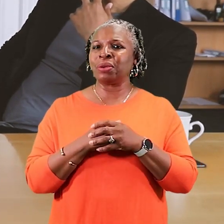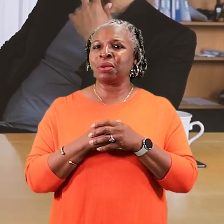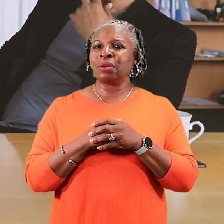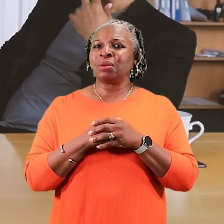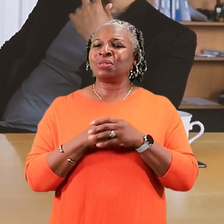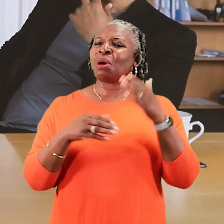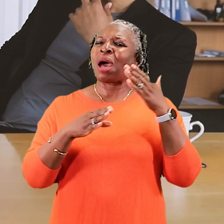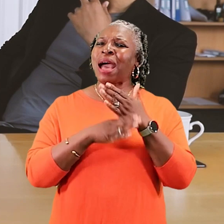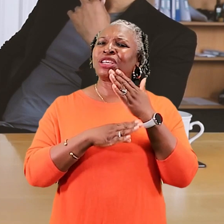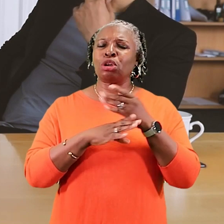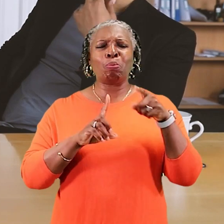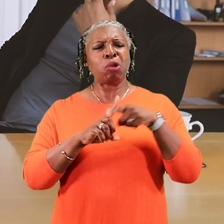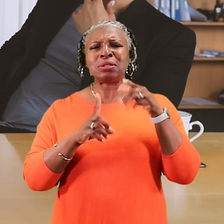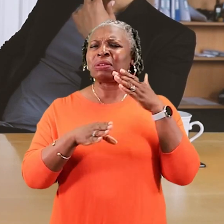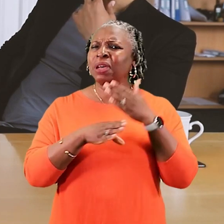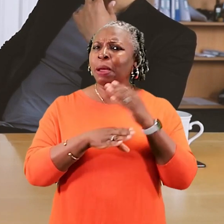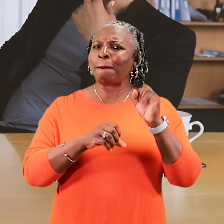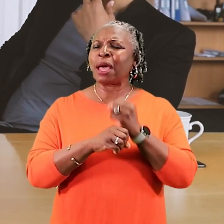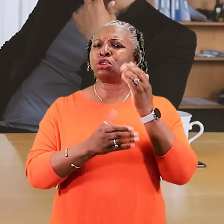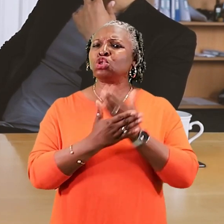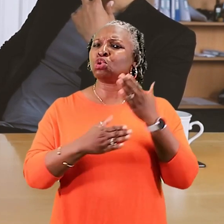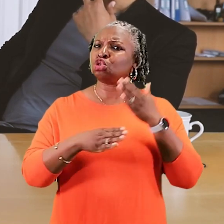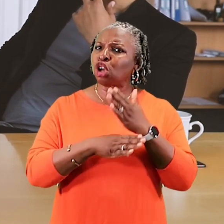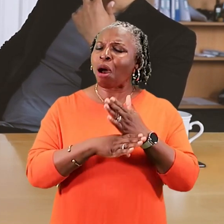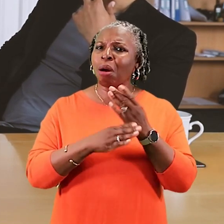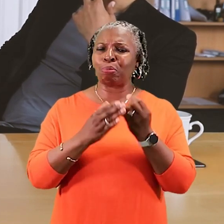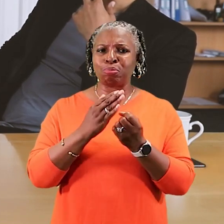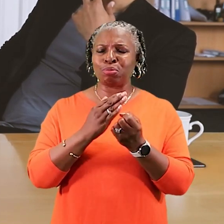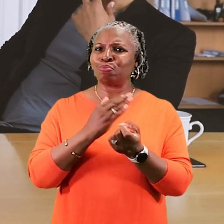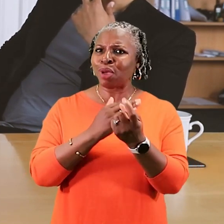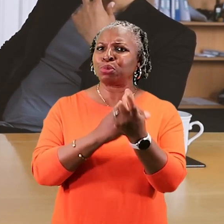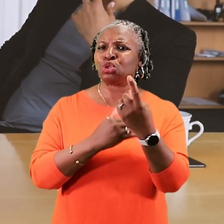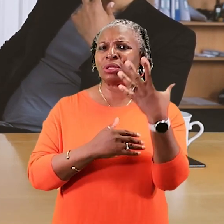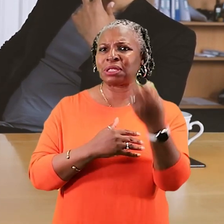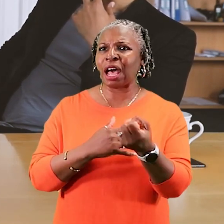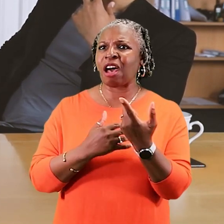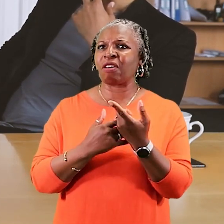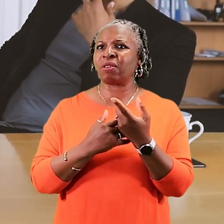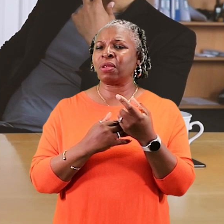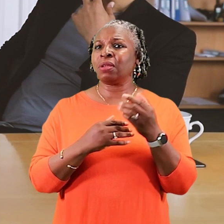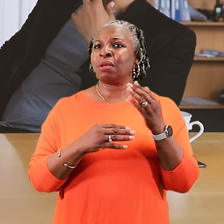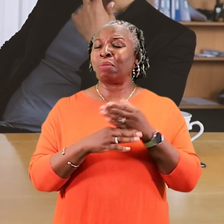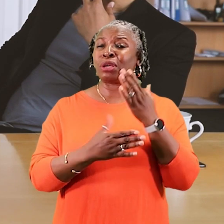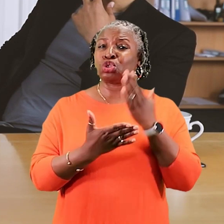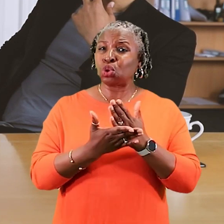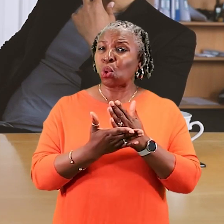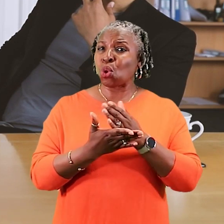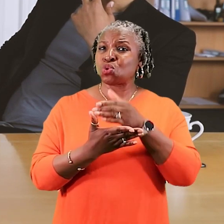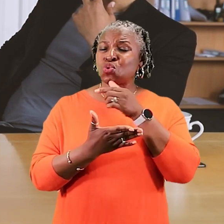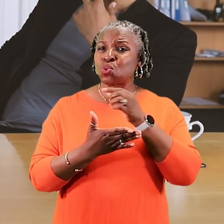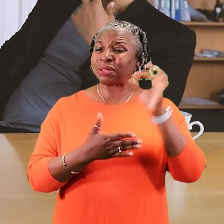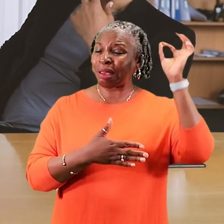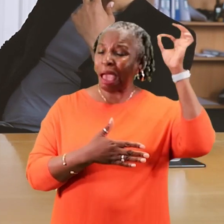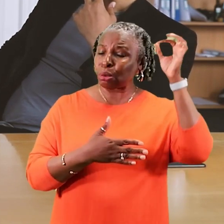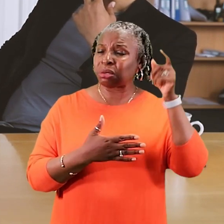still lived in Liverpool. So in terms of action, I think positive action, making sure there's opportunities, making sure that we use our influence as a council.